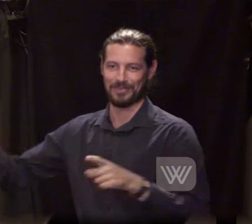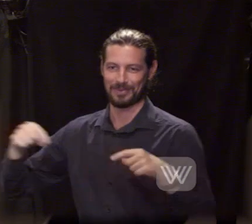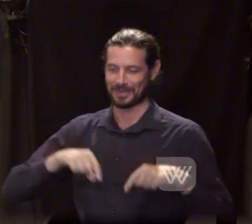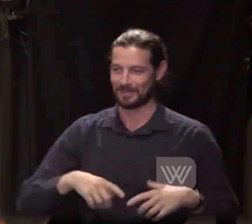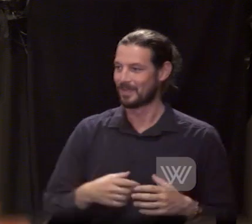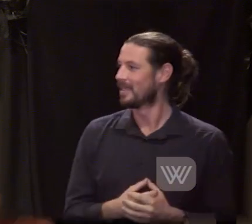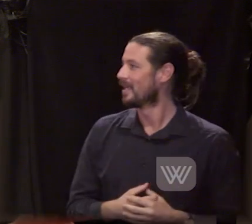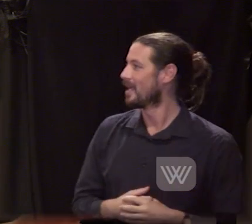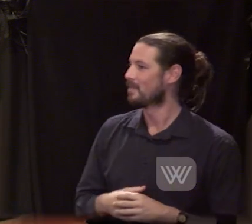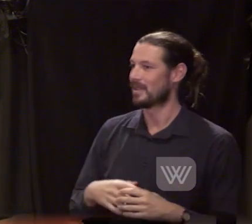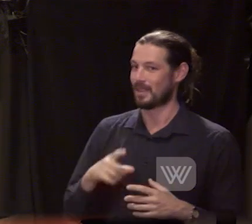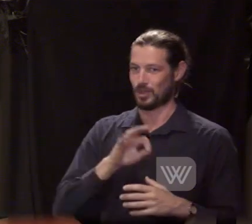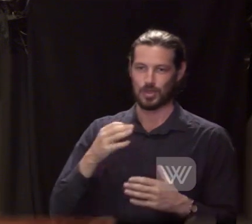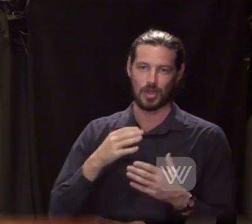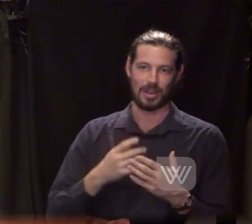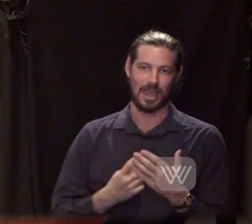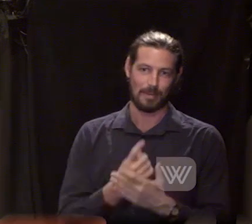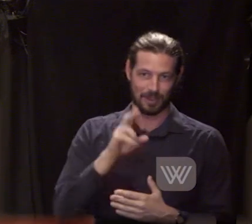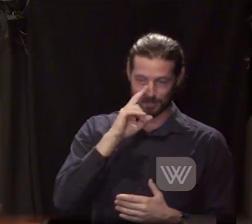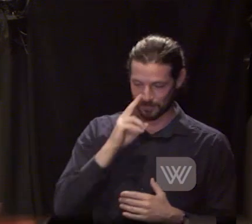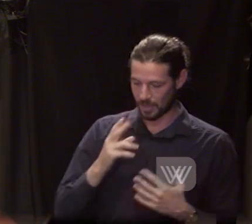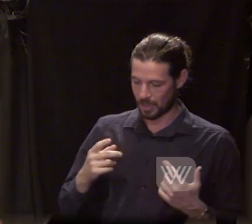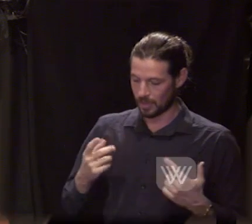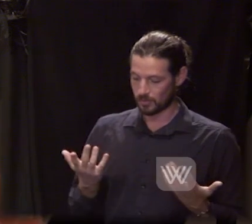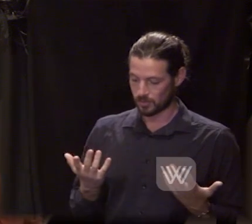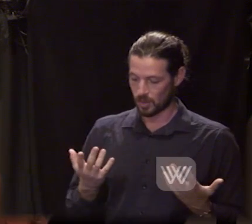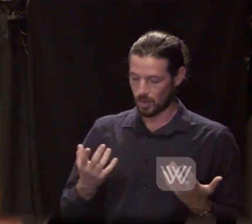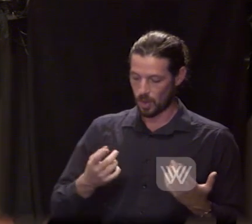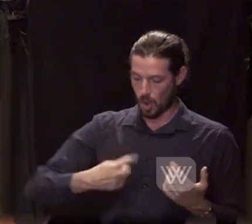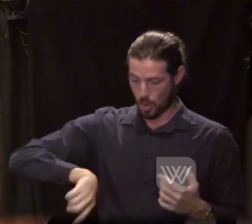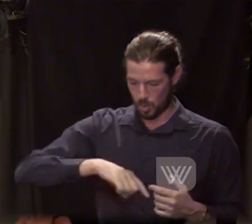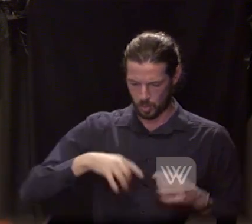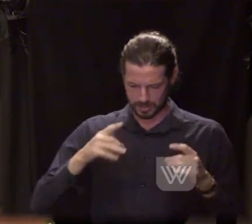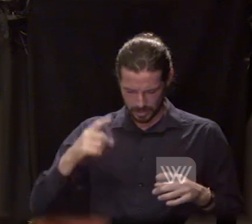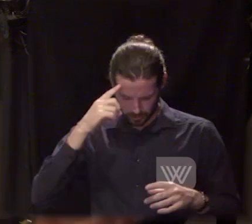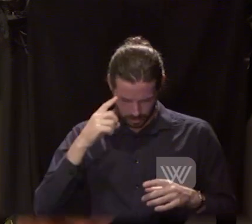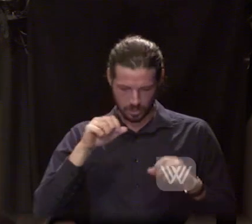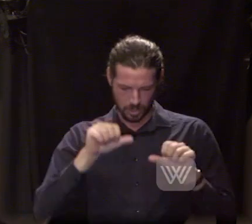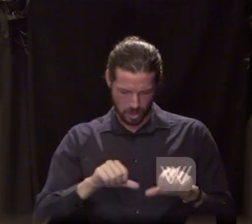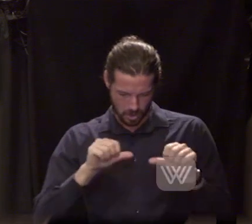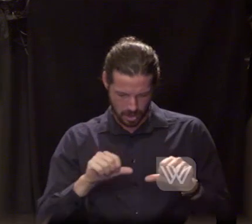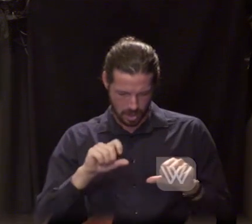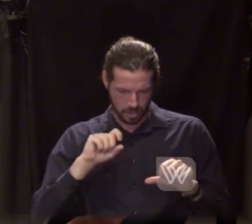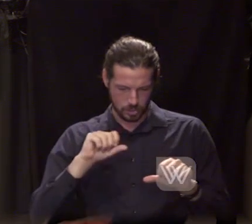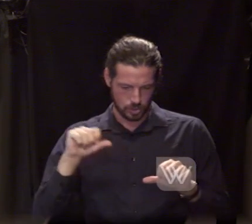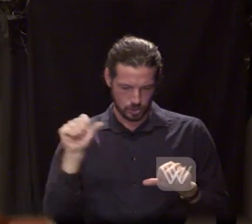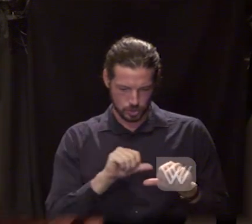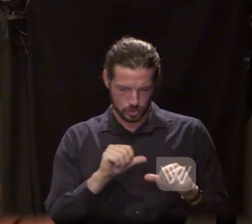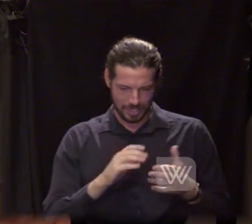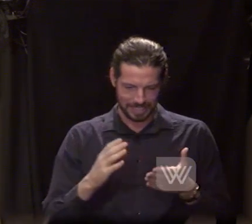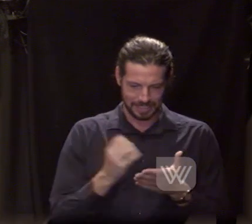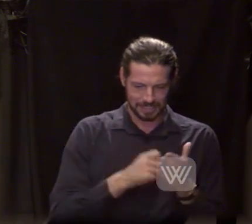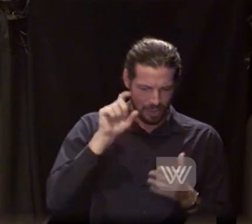wash your clothes by hand because it's going to save you 120 liters of water? Or do you not wash them by hand, use the washing machine, and say,